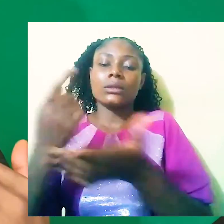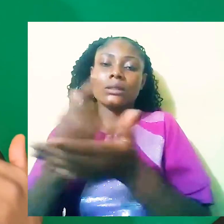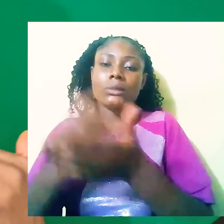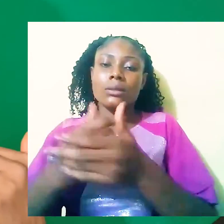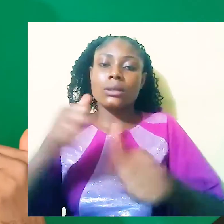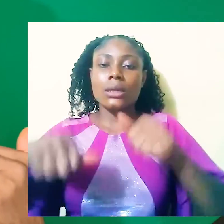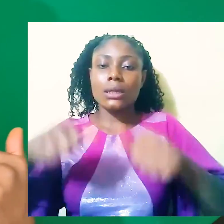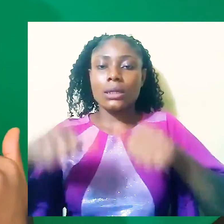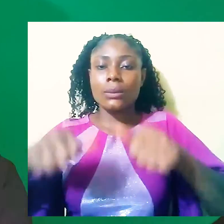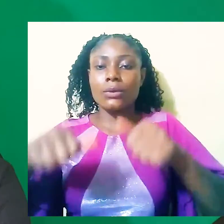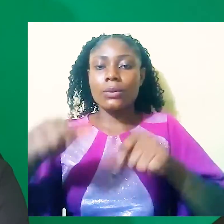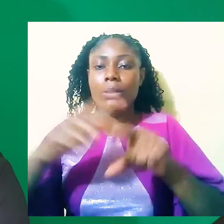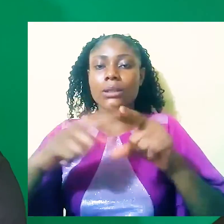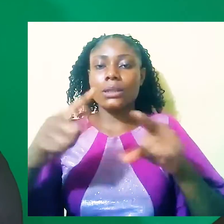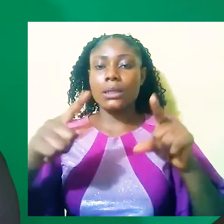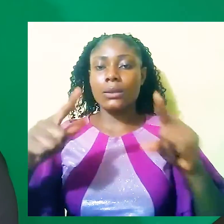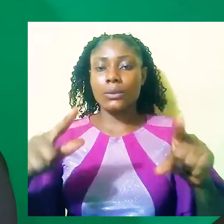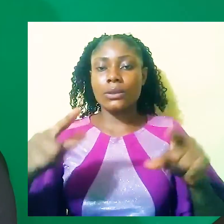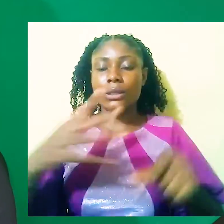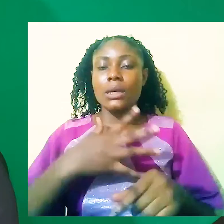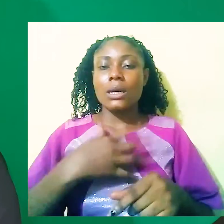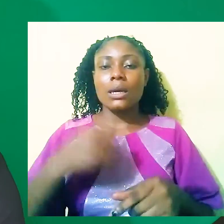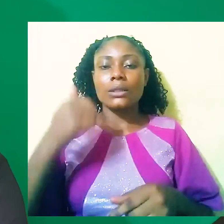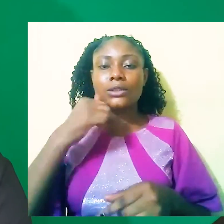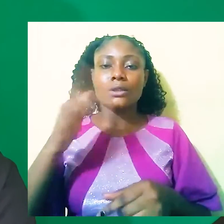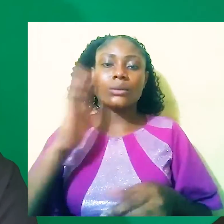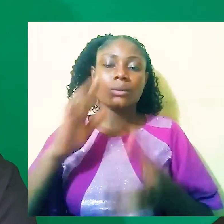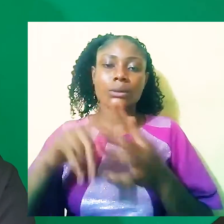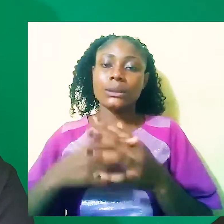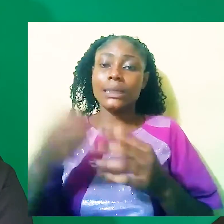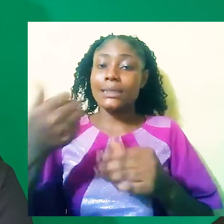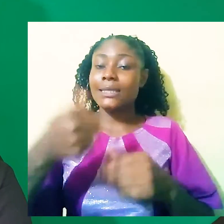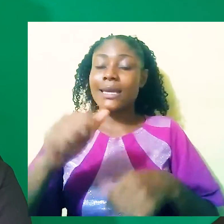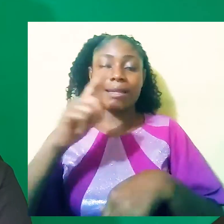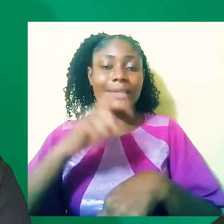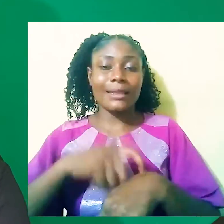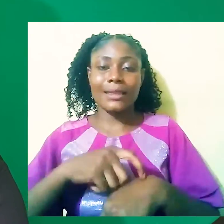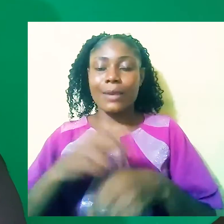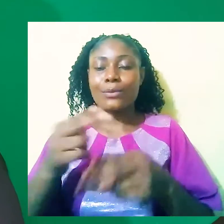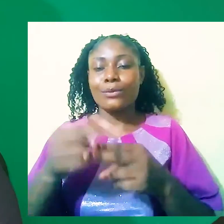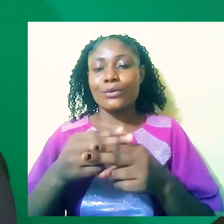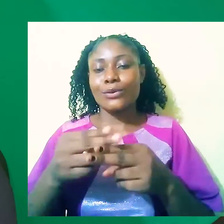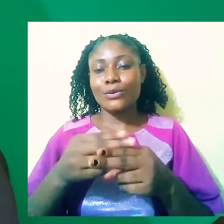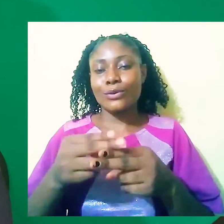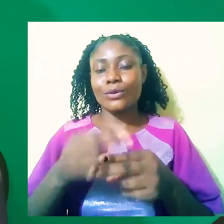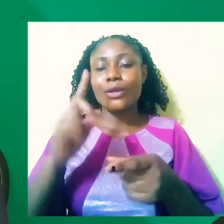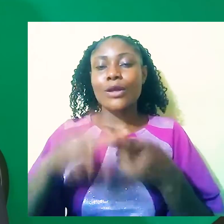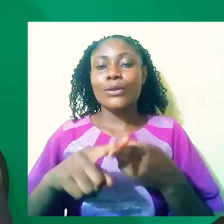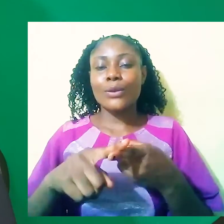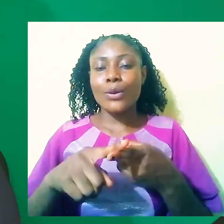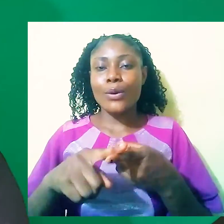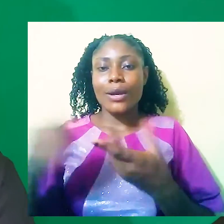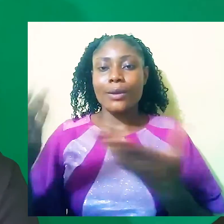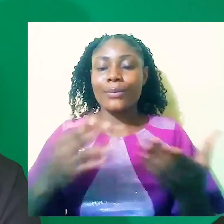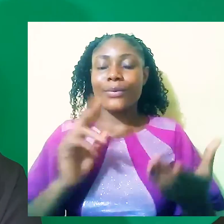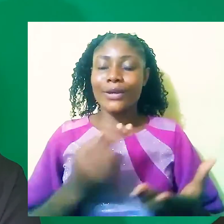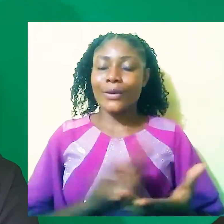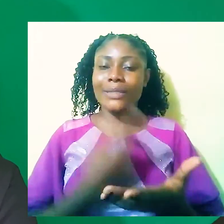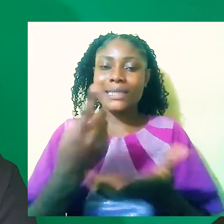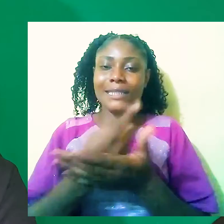Ghana, discusses Adamorobe Sign Language here, and she is going to resume